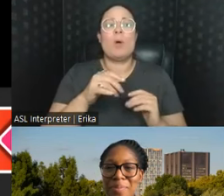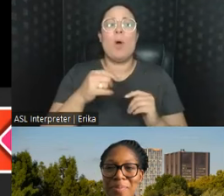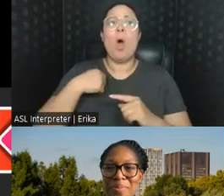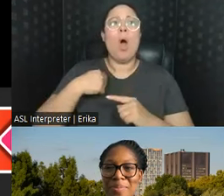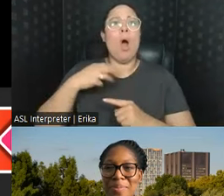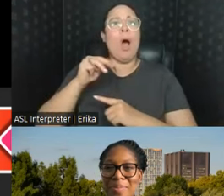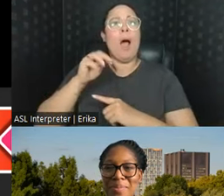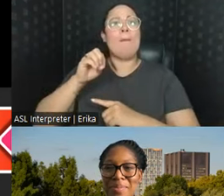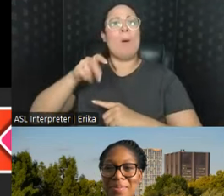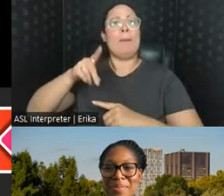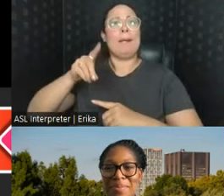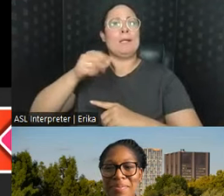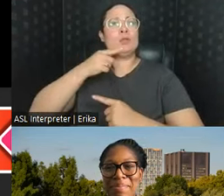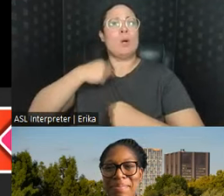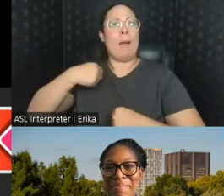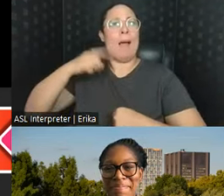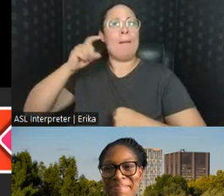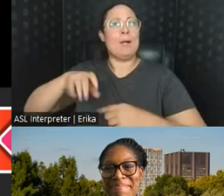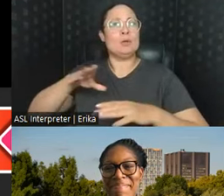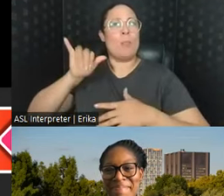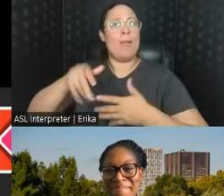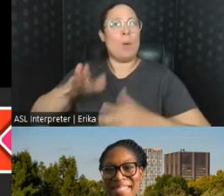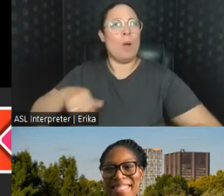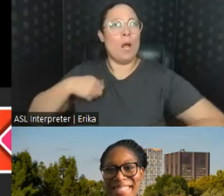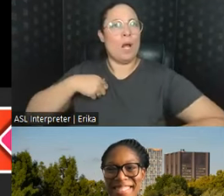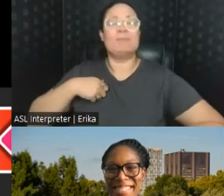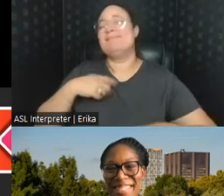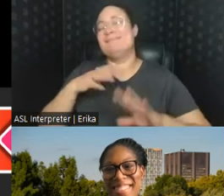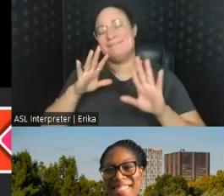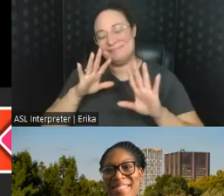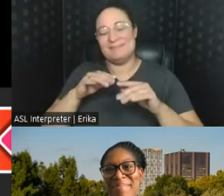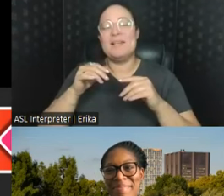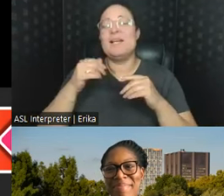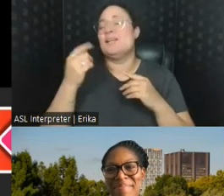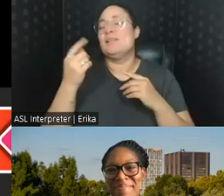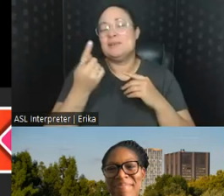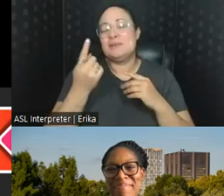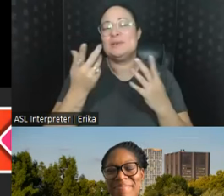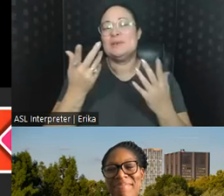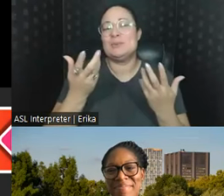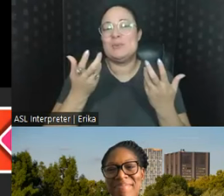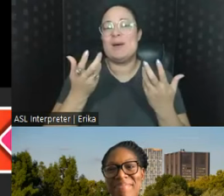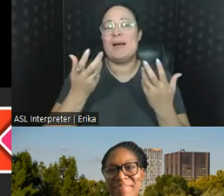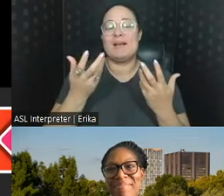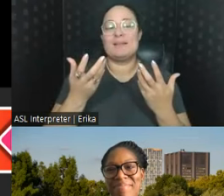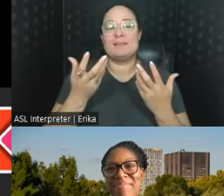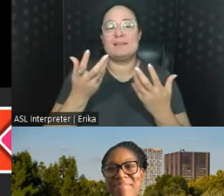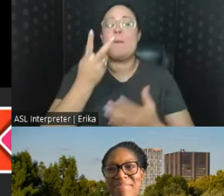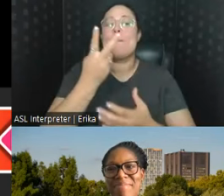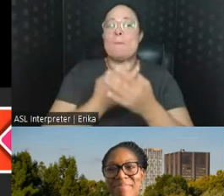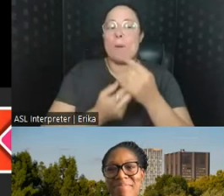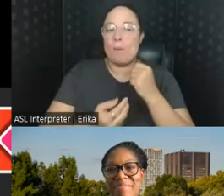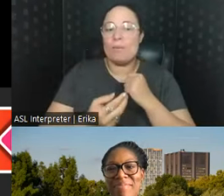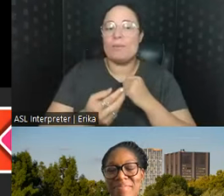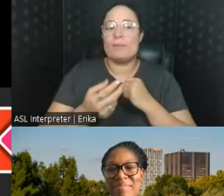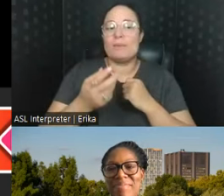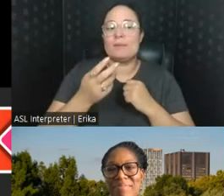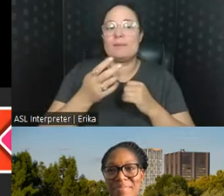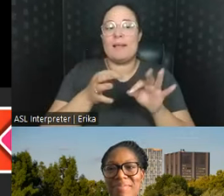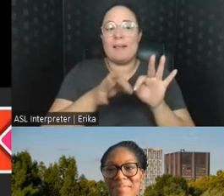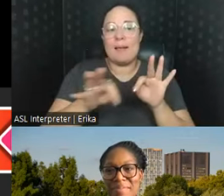me I have to do it this way. No. you just want to employ both of these forms of